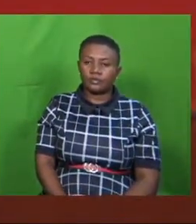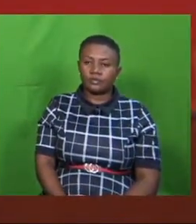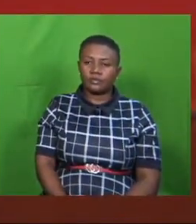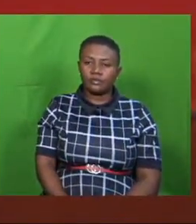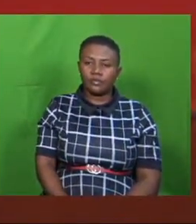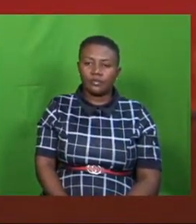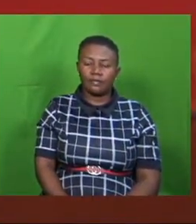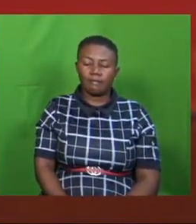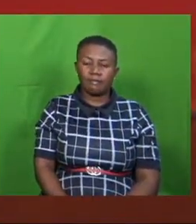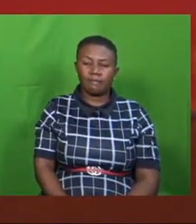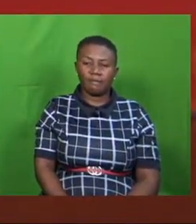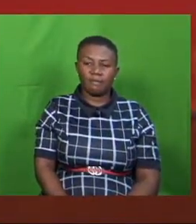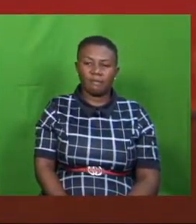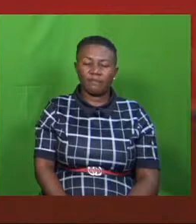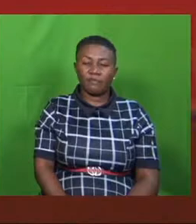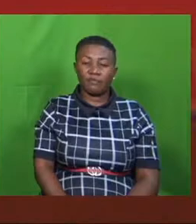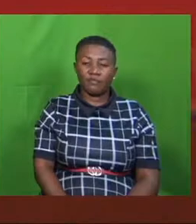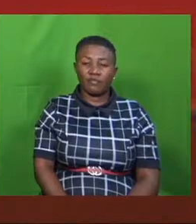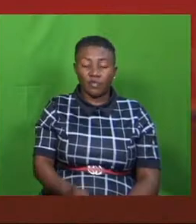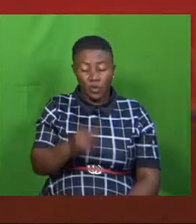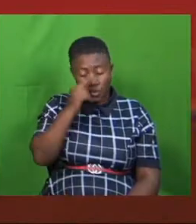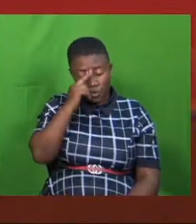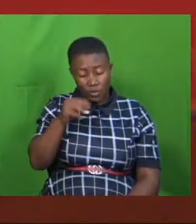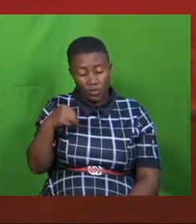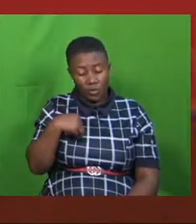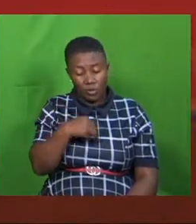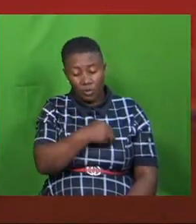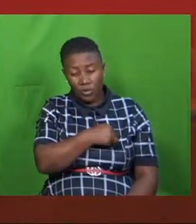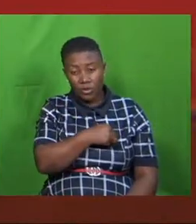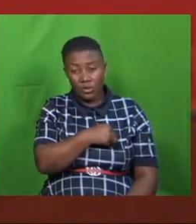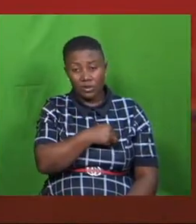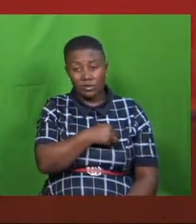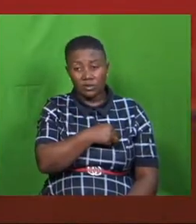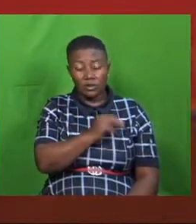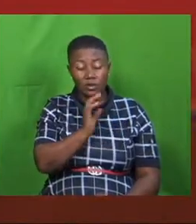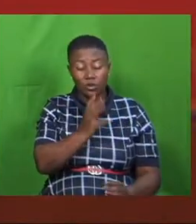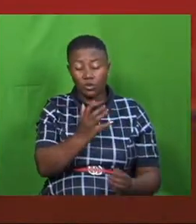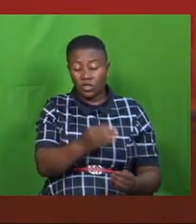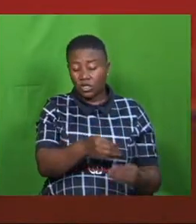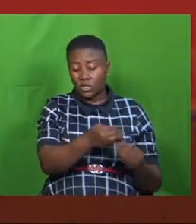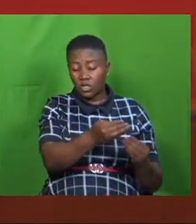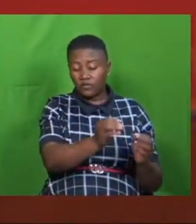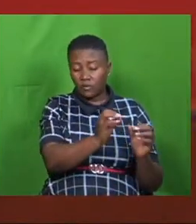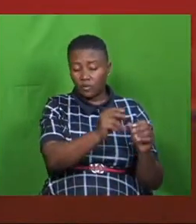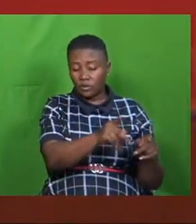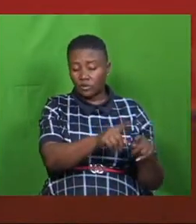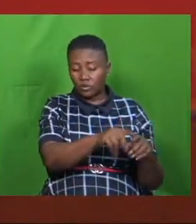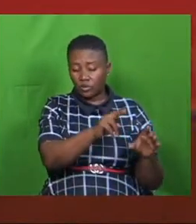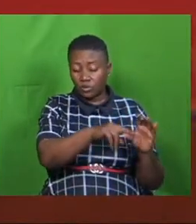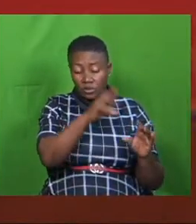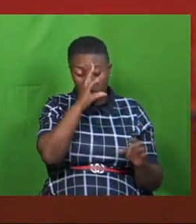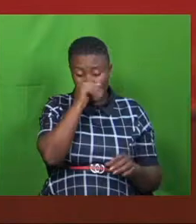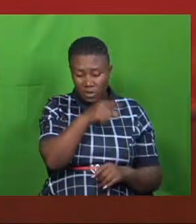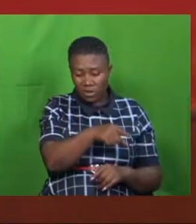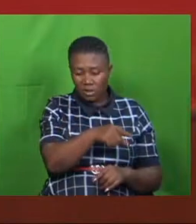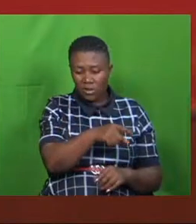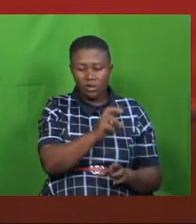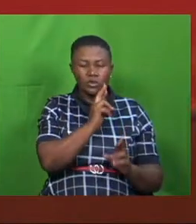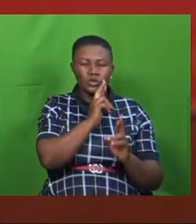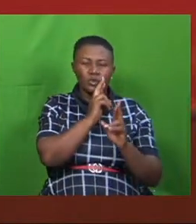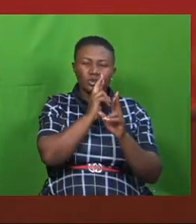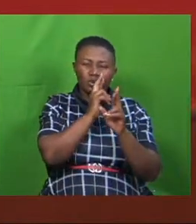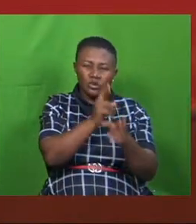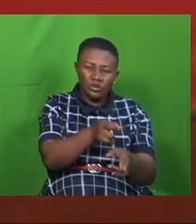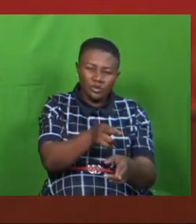Honorable members, I will give opportunity to the chairman to respond to the